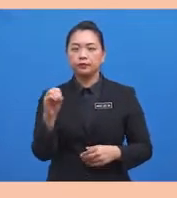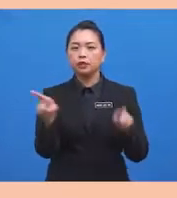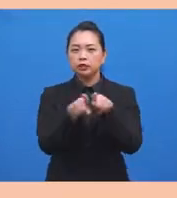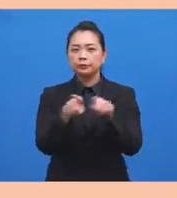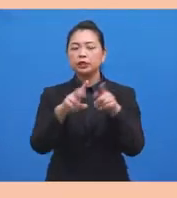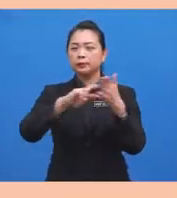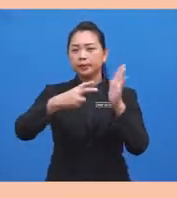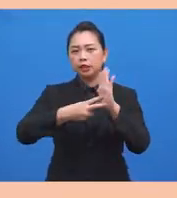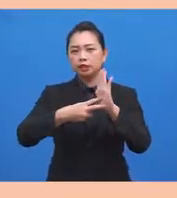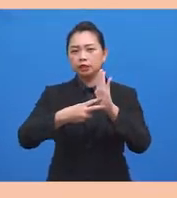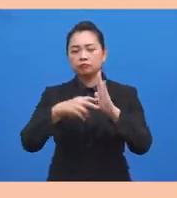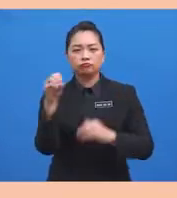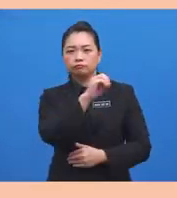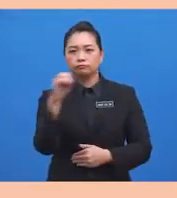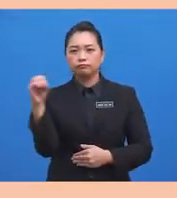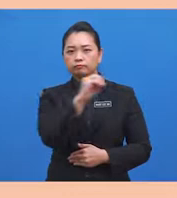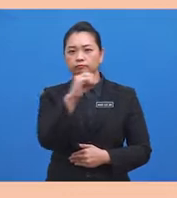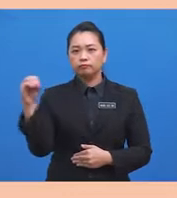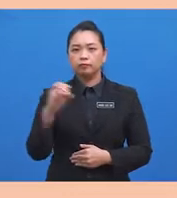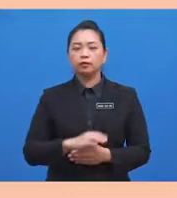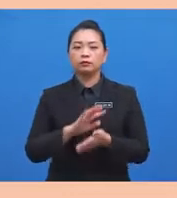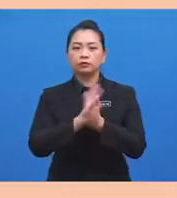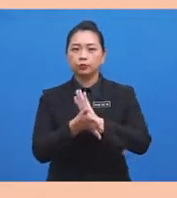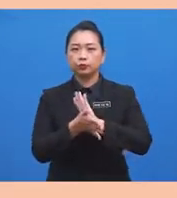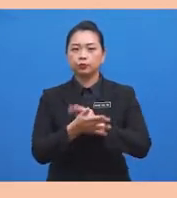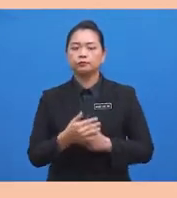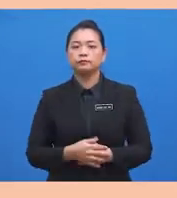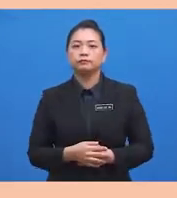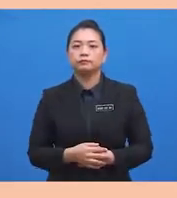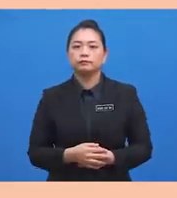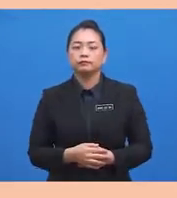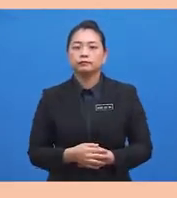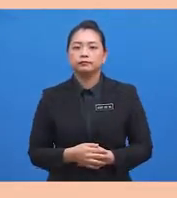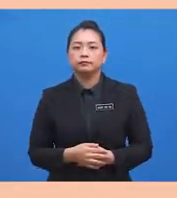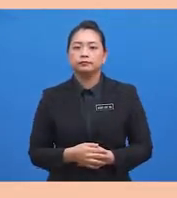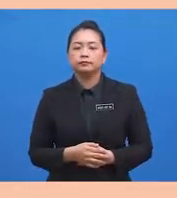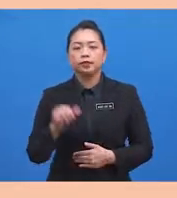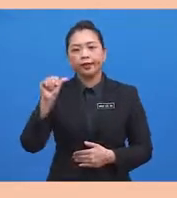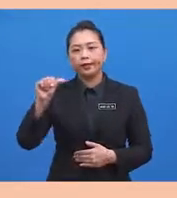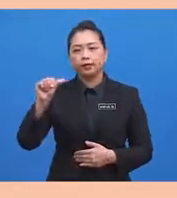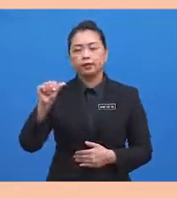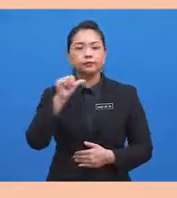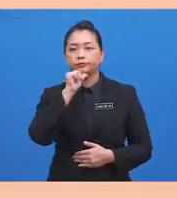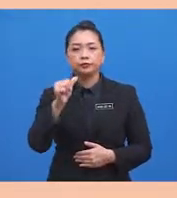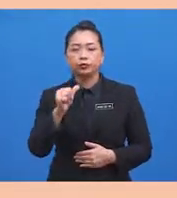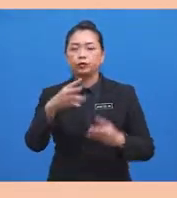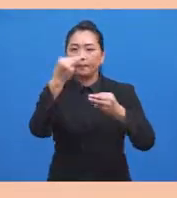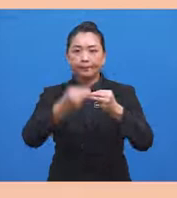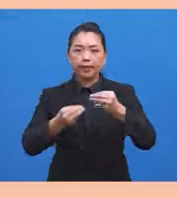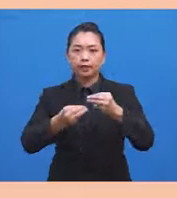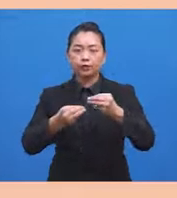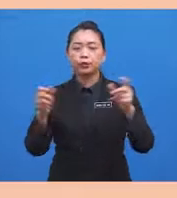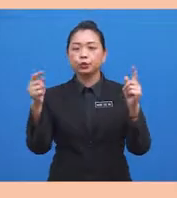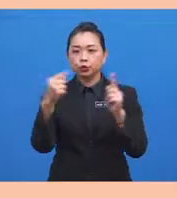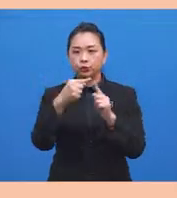similar in meaning to legend or gathering. So, the conclusion is, heading A is not the match